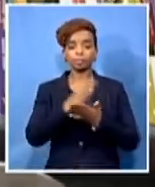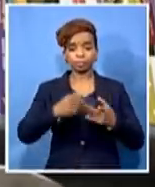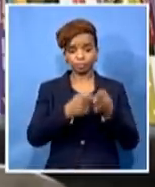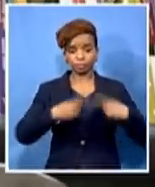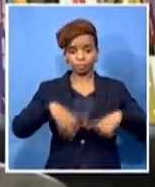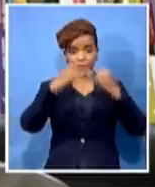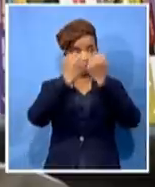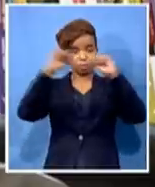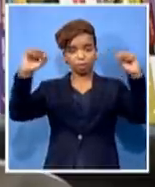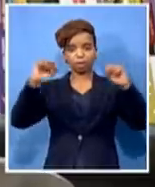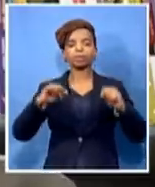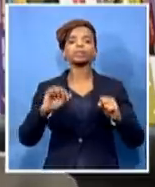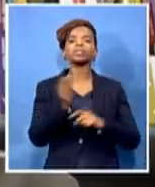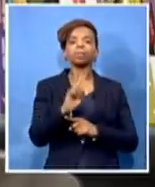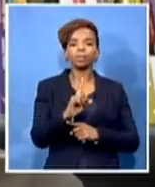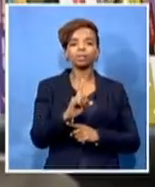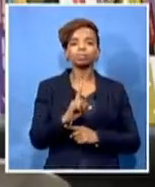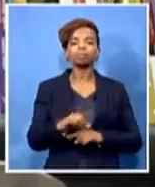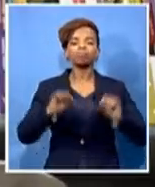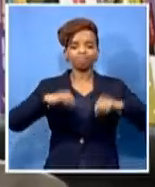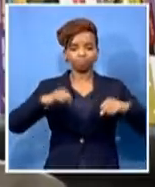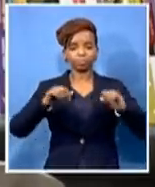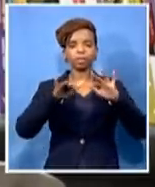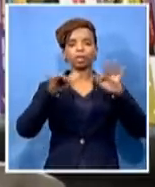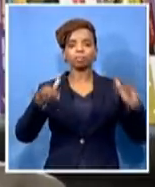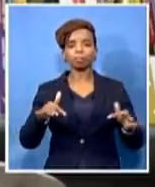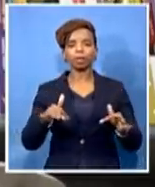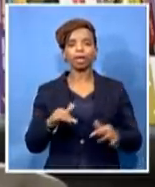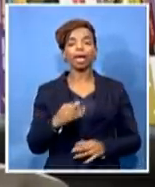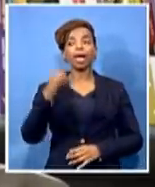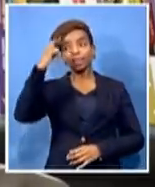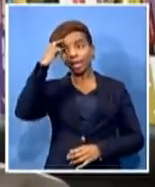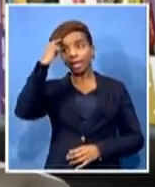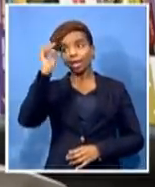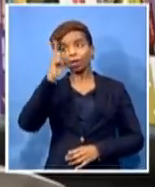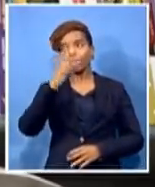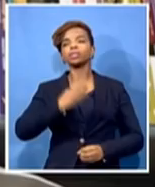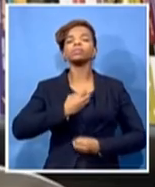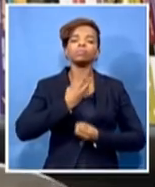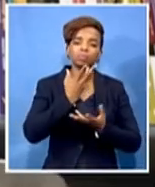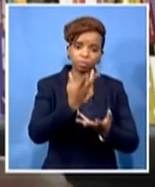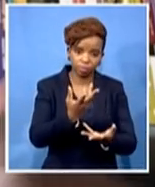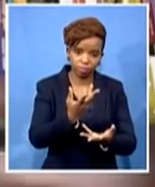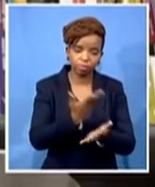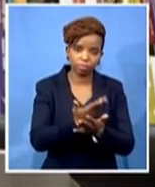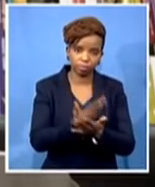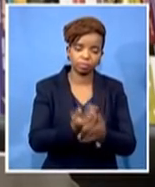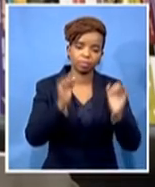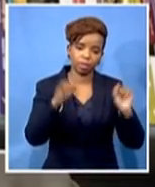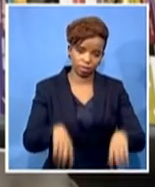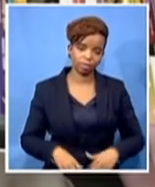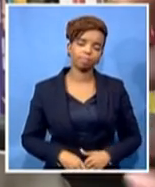views. But I think the ANC has got its own principles that relates to how you communicate